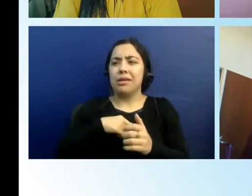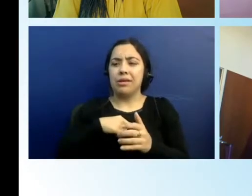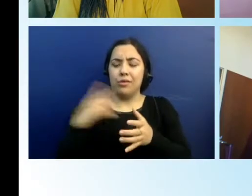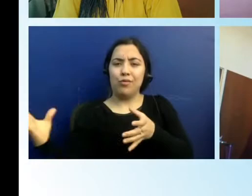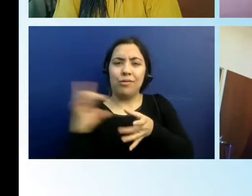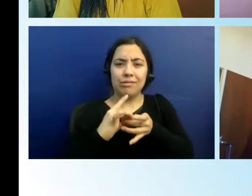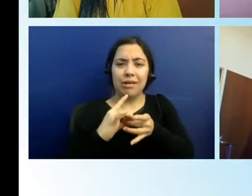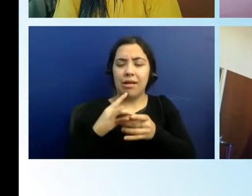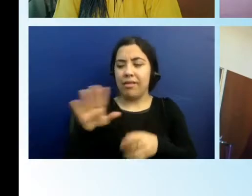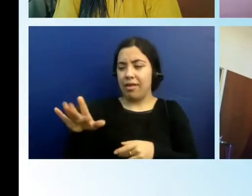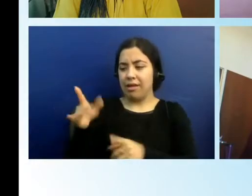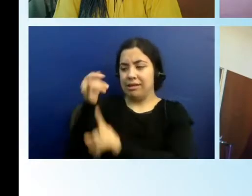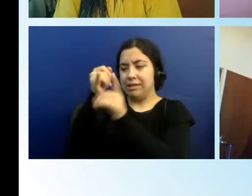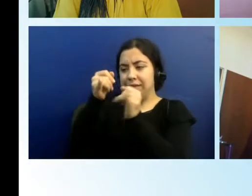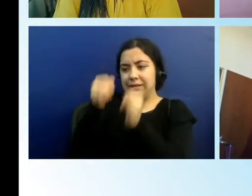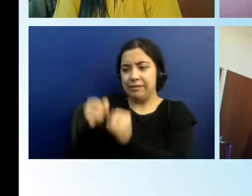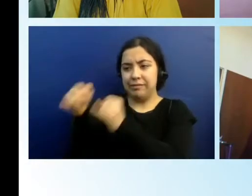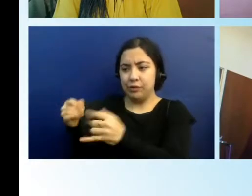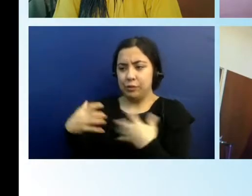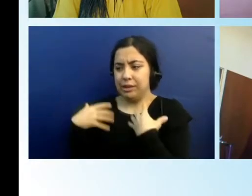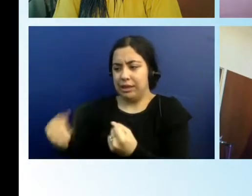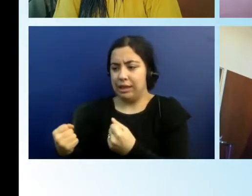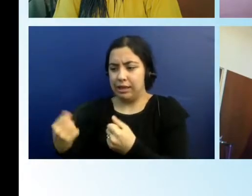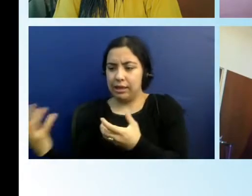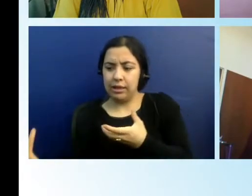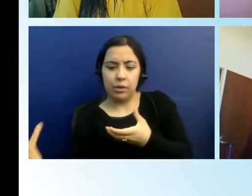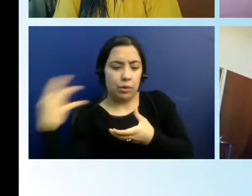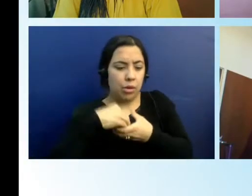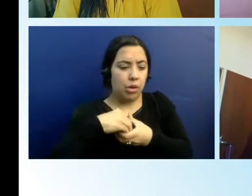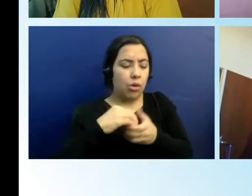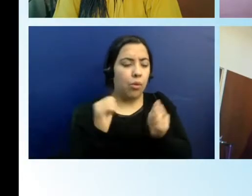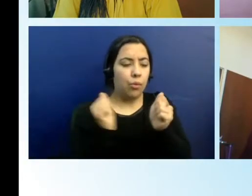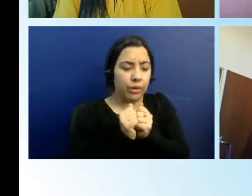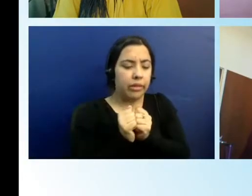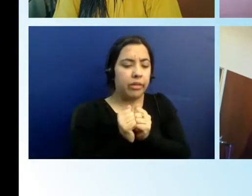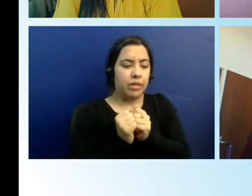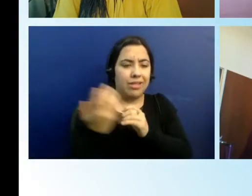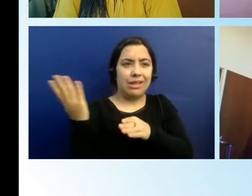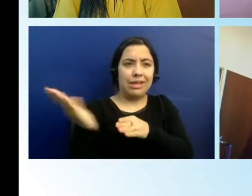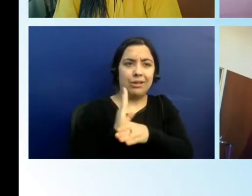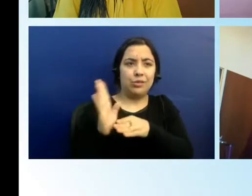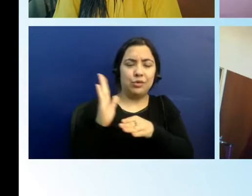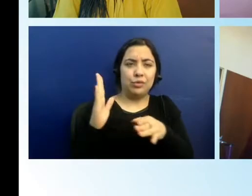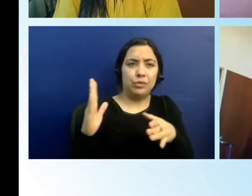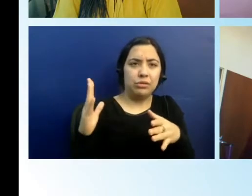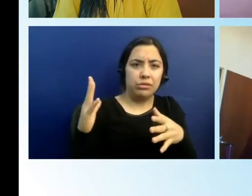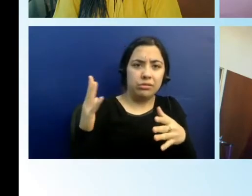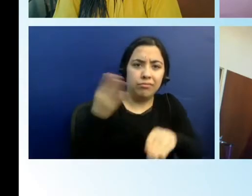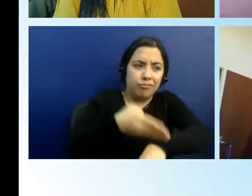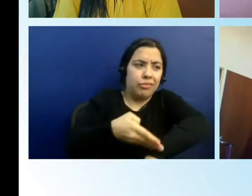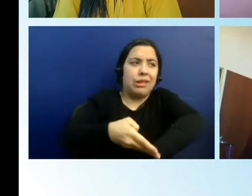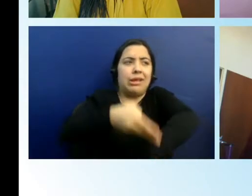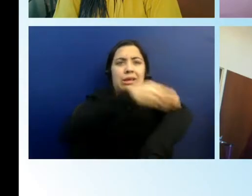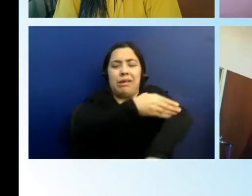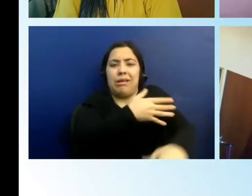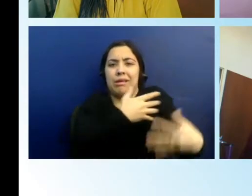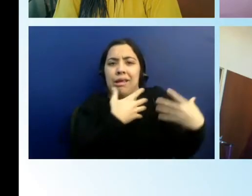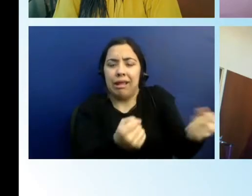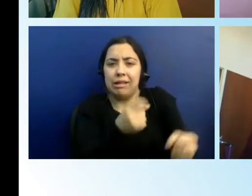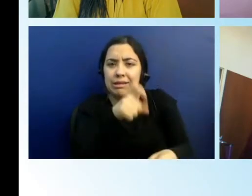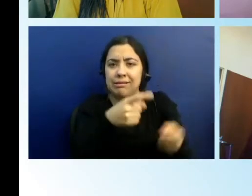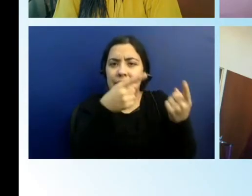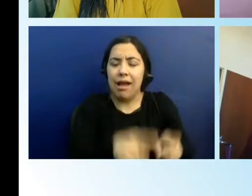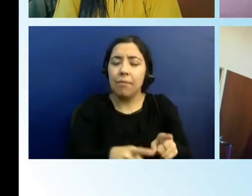institutional change that has to happen? That we have to acknowledge the damage that racism causes every day, right? And that we have